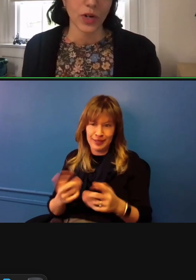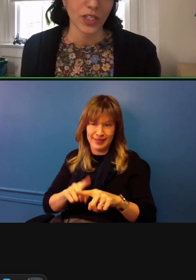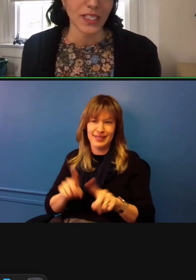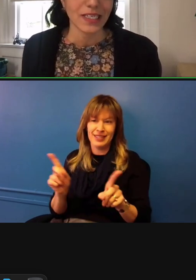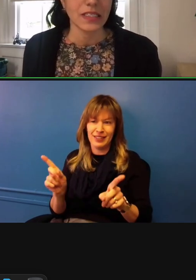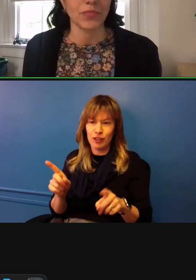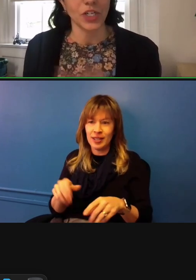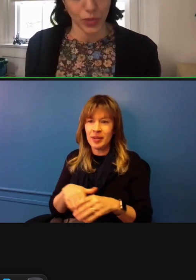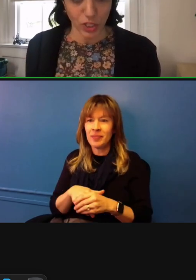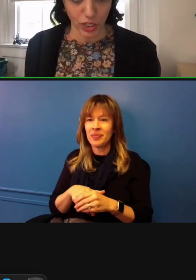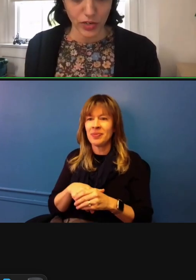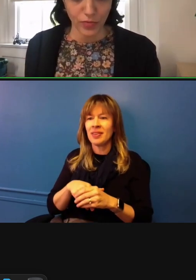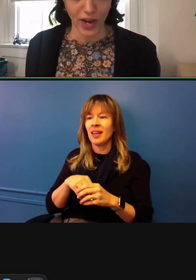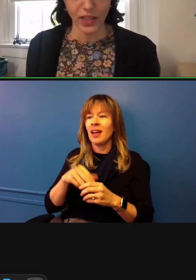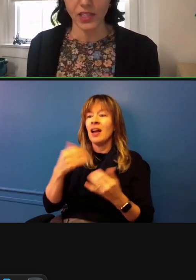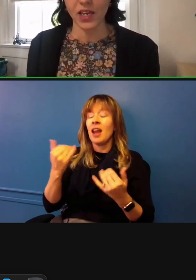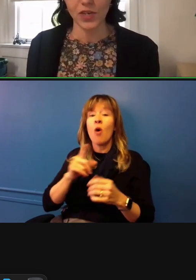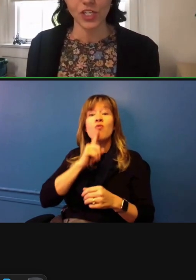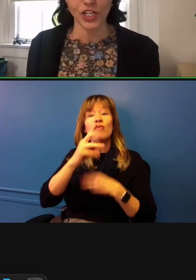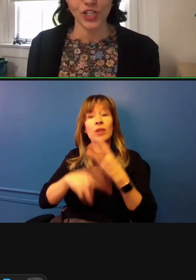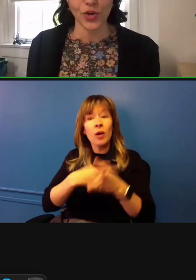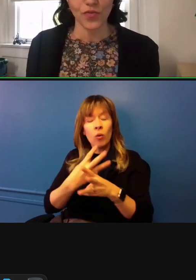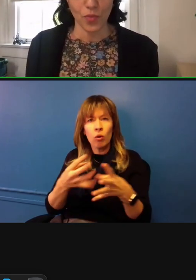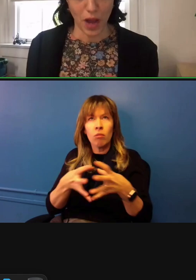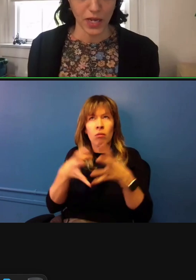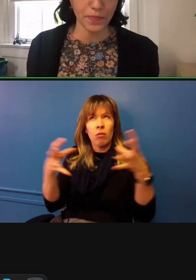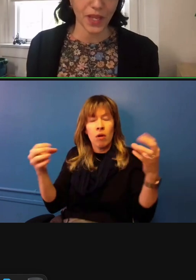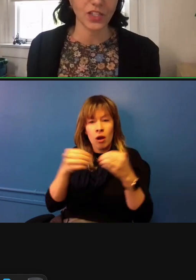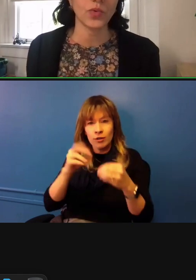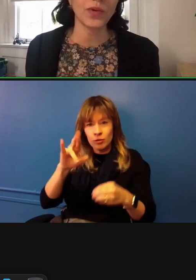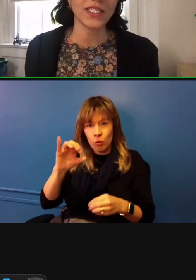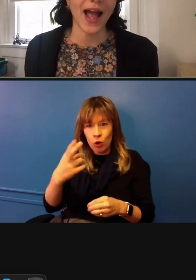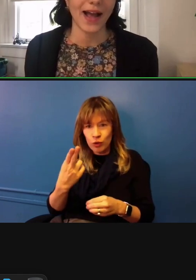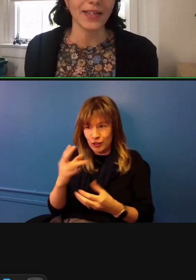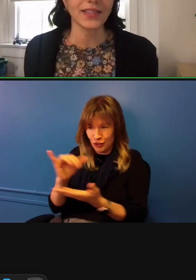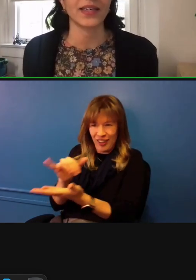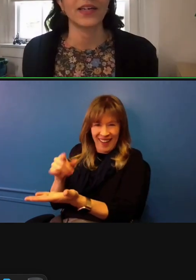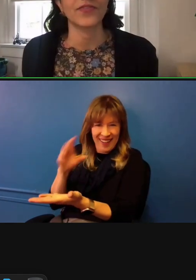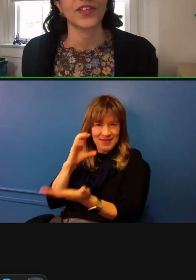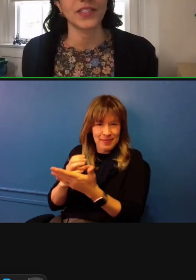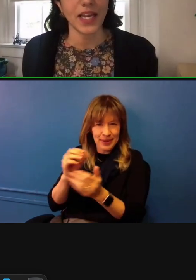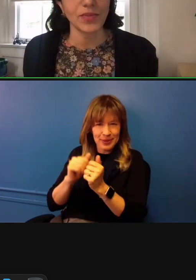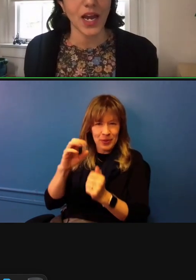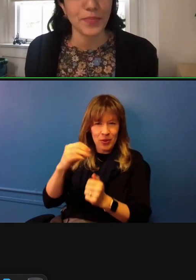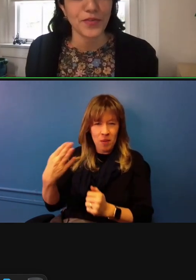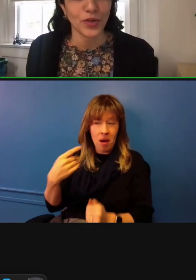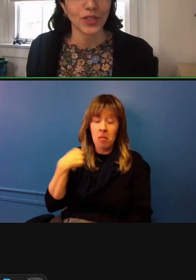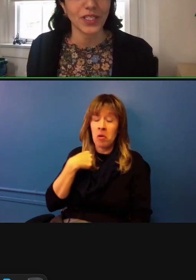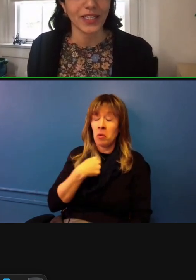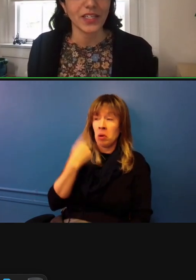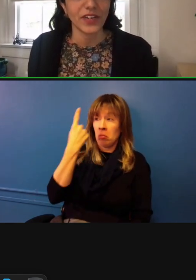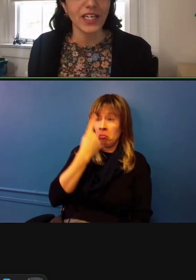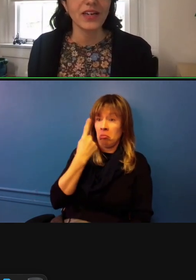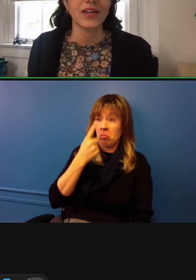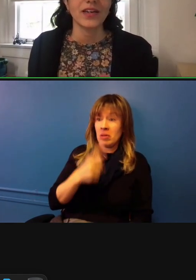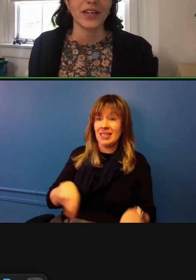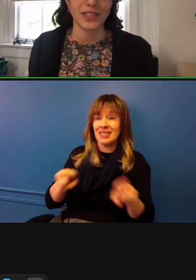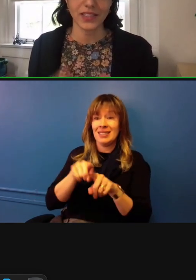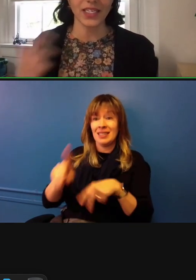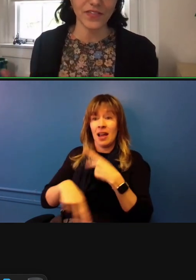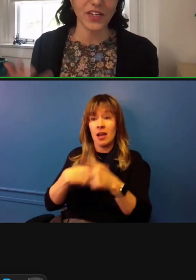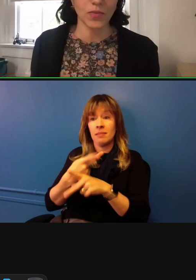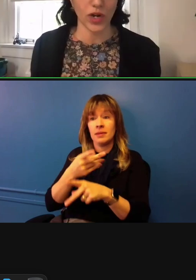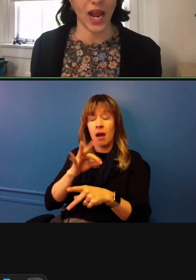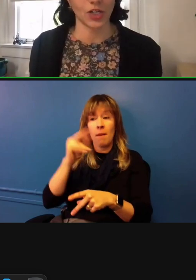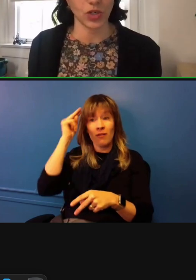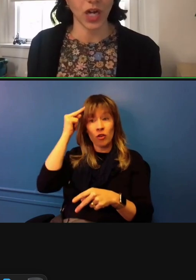The real world is much richer, right? Like the image I showed of Obama. And so we wanted to ask if the same type of neural selectivity